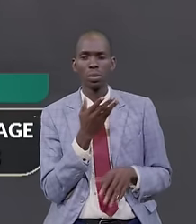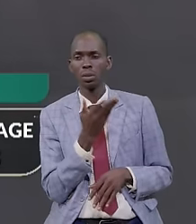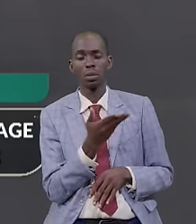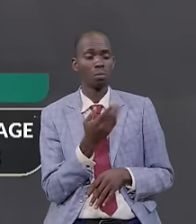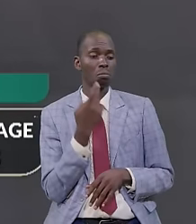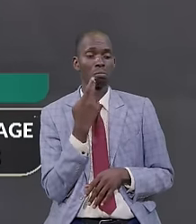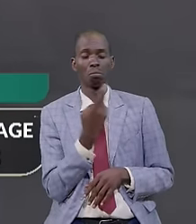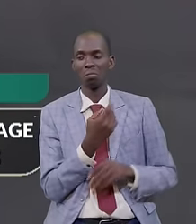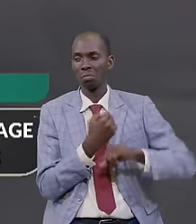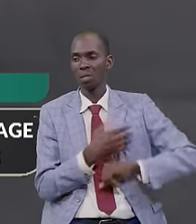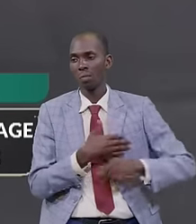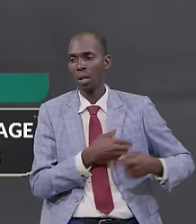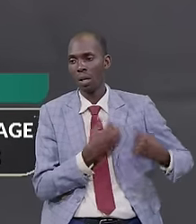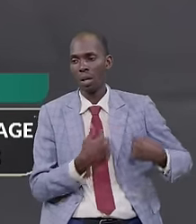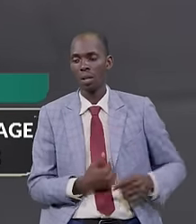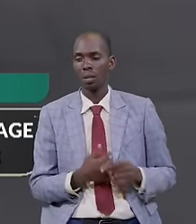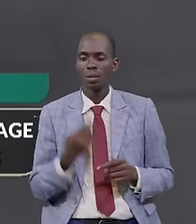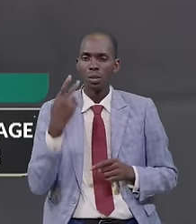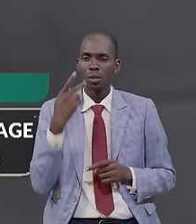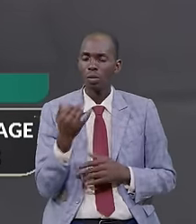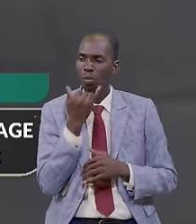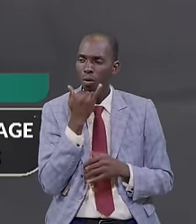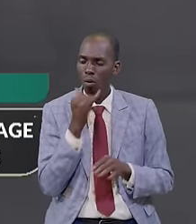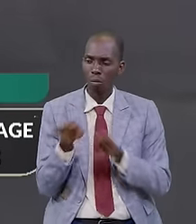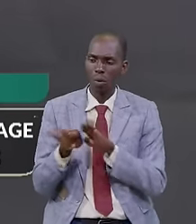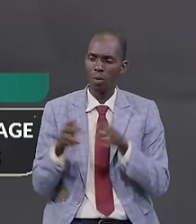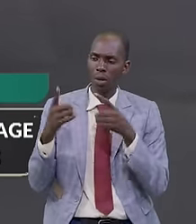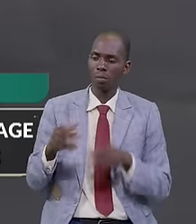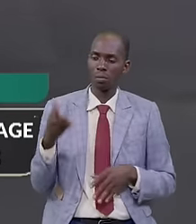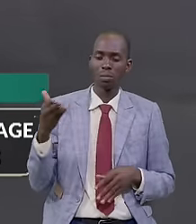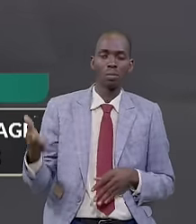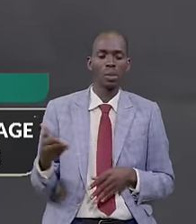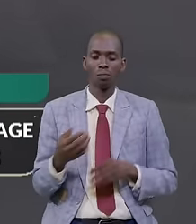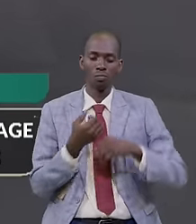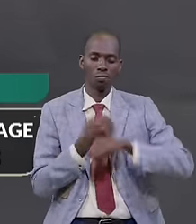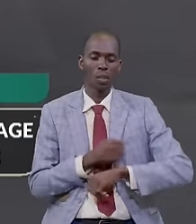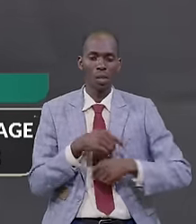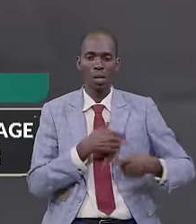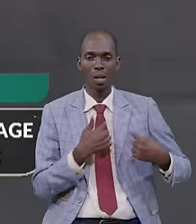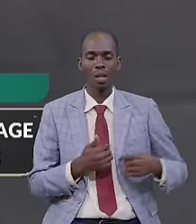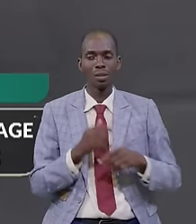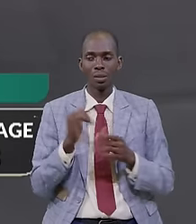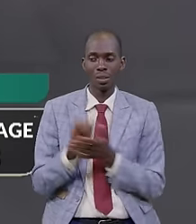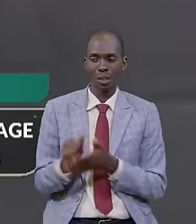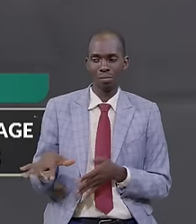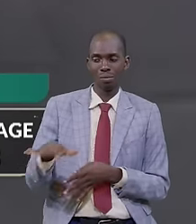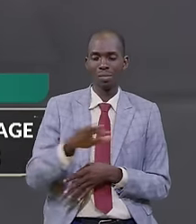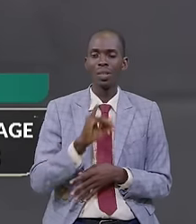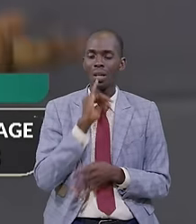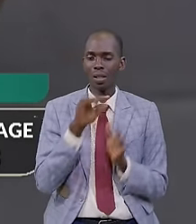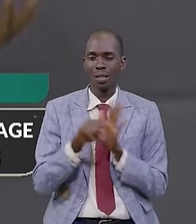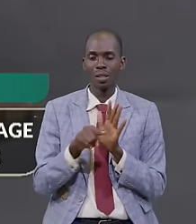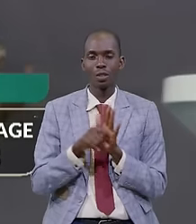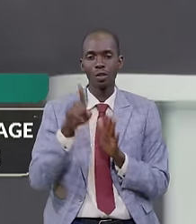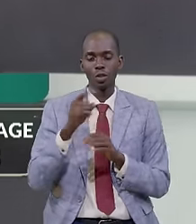cannot, our people cannot, no person here cannot. That's negative. You shield your mind. And